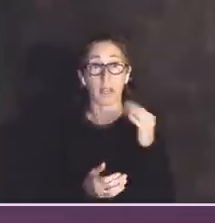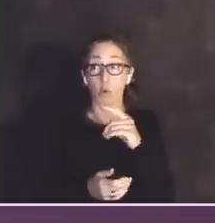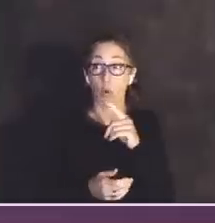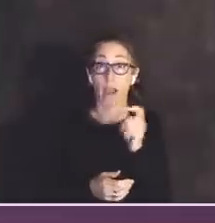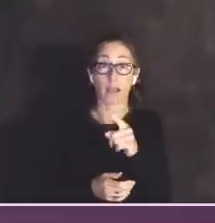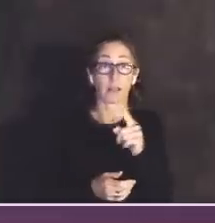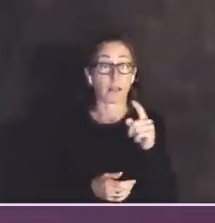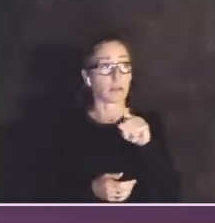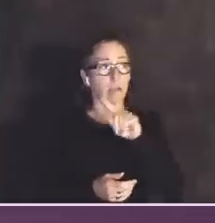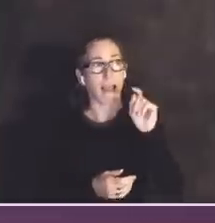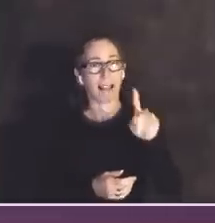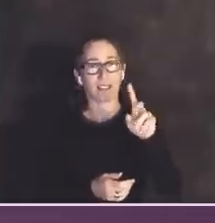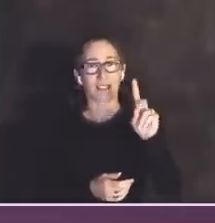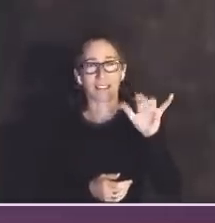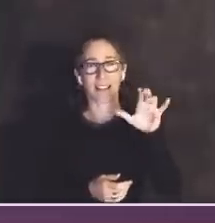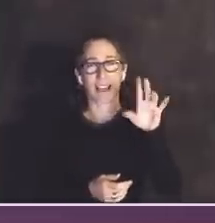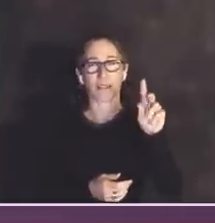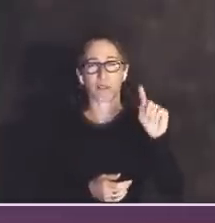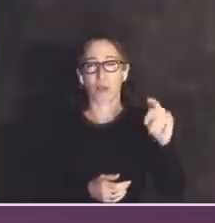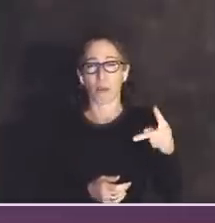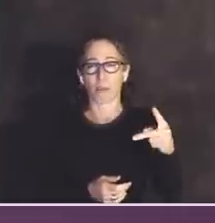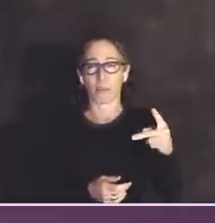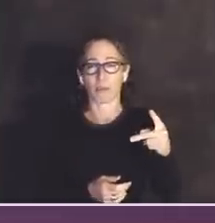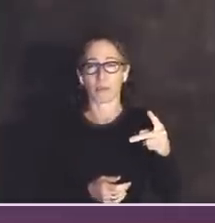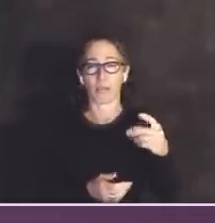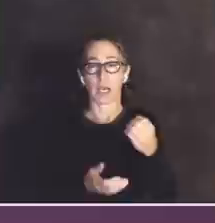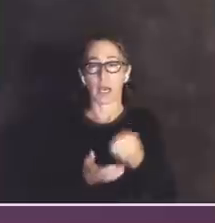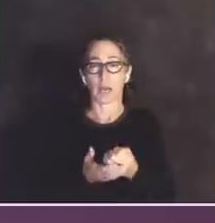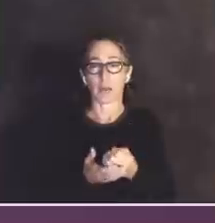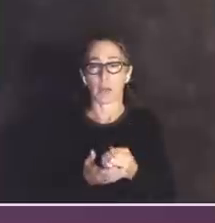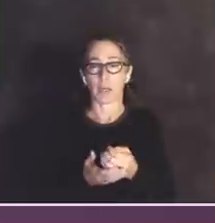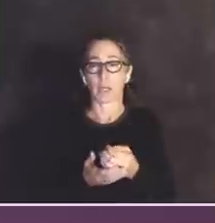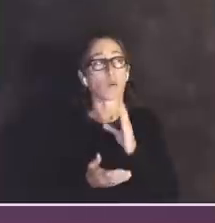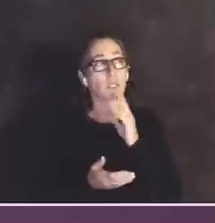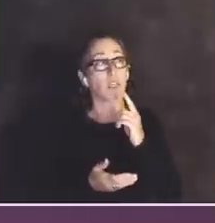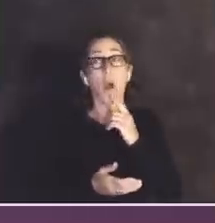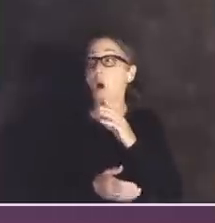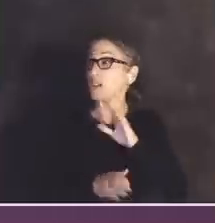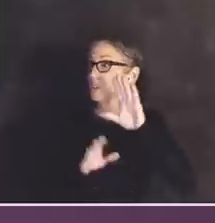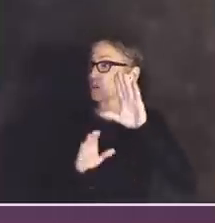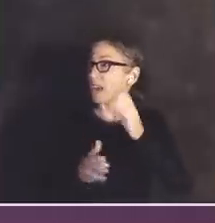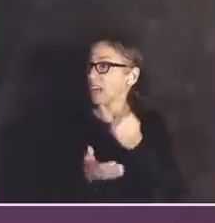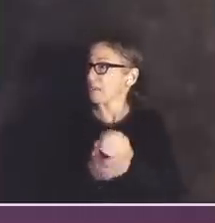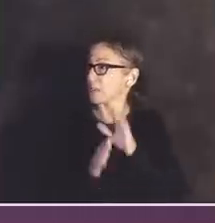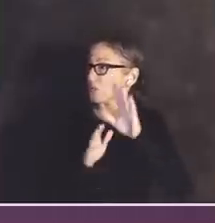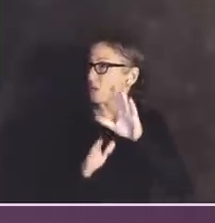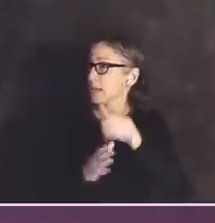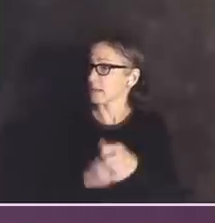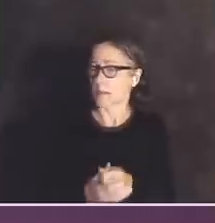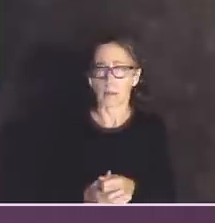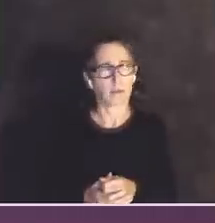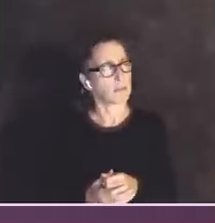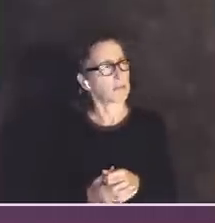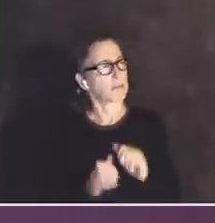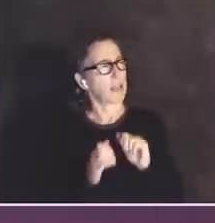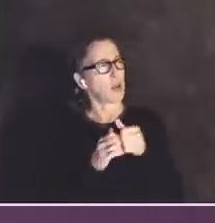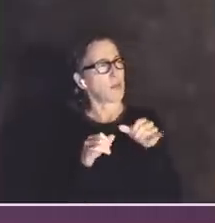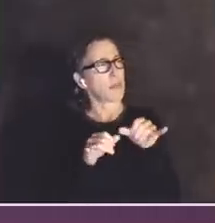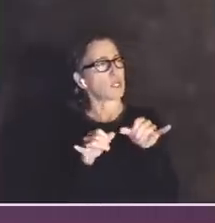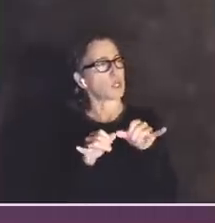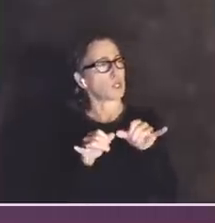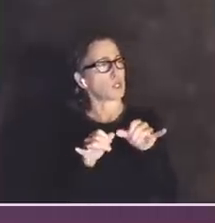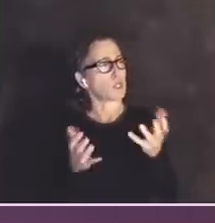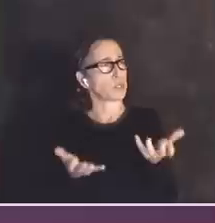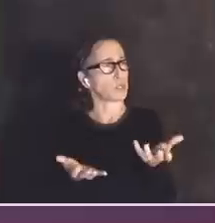Trump, how's the economy doing? He'll say, great, right? Then you ask, well, how so would you measure the greatness of this